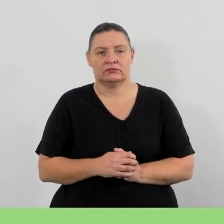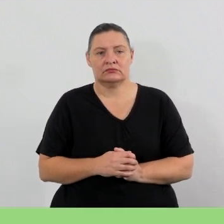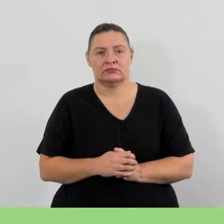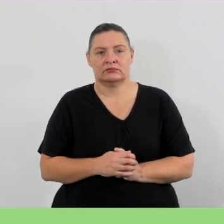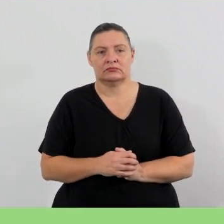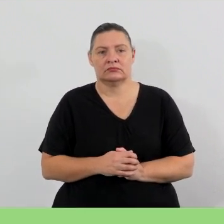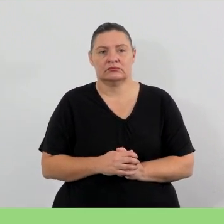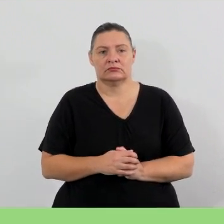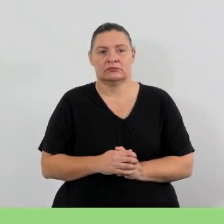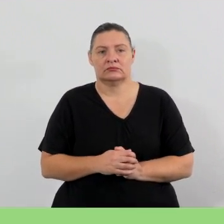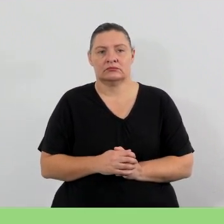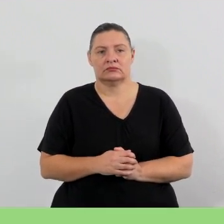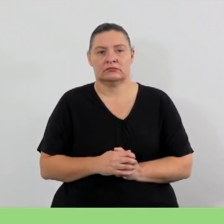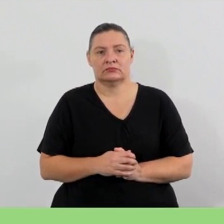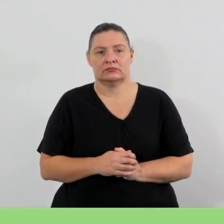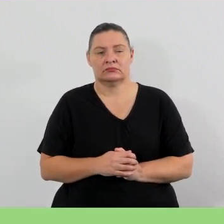changes